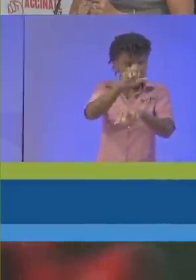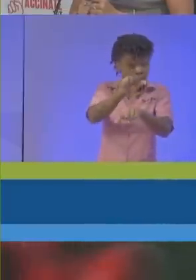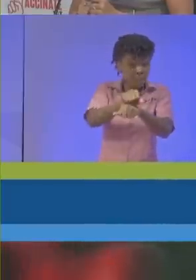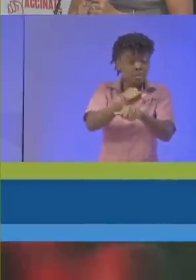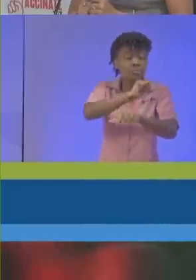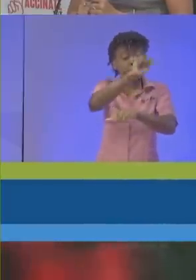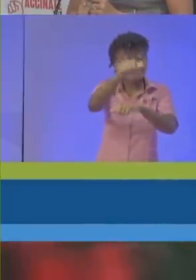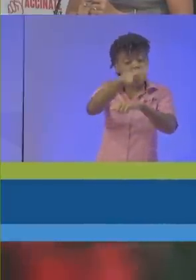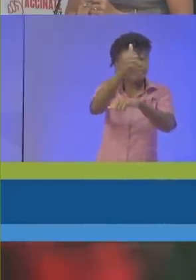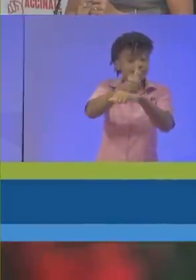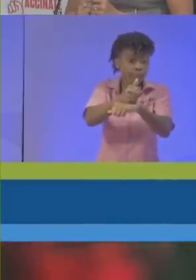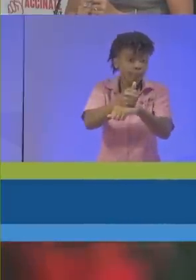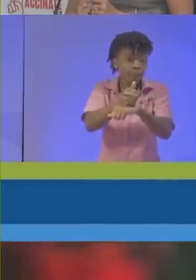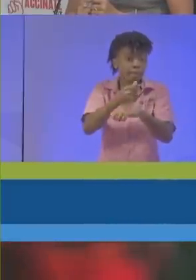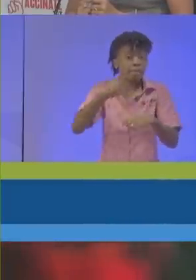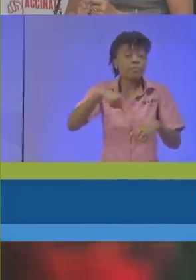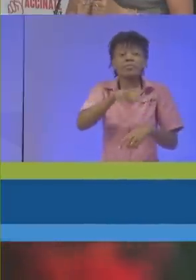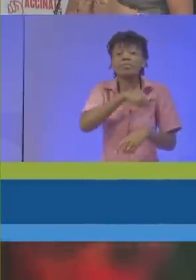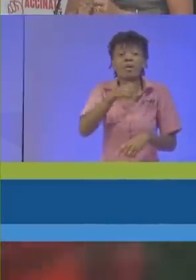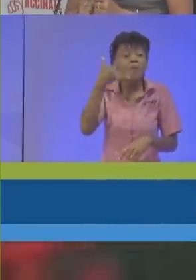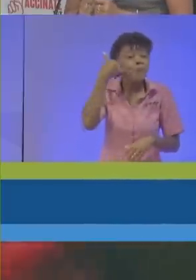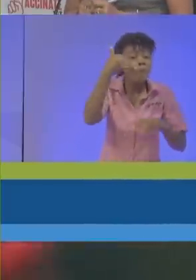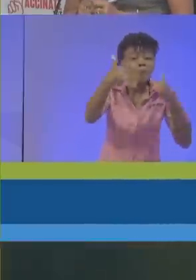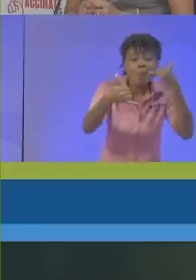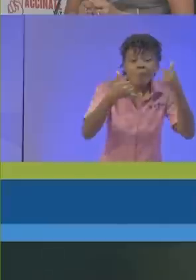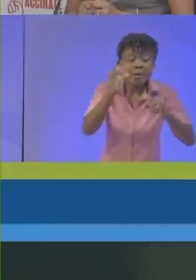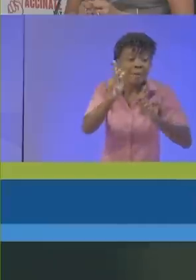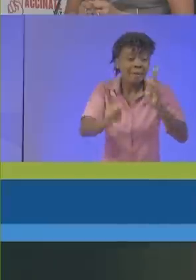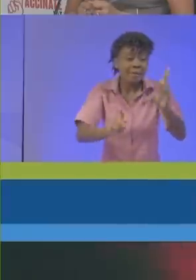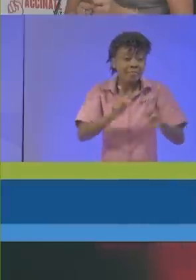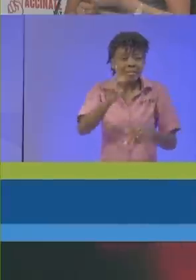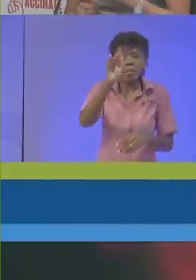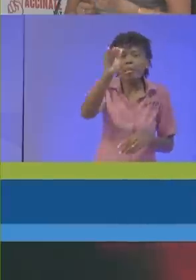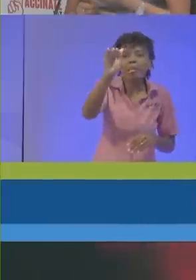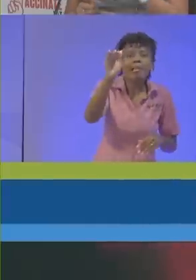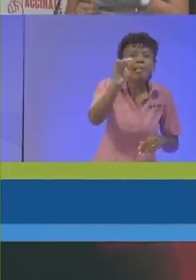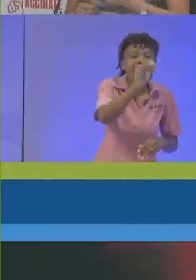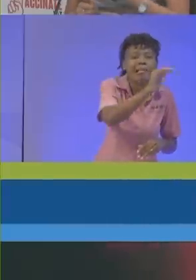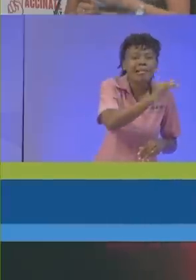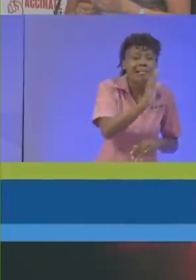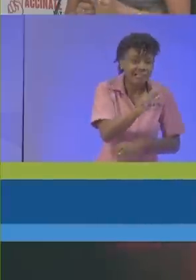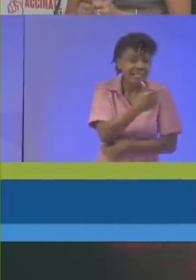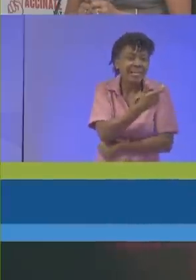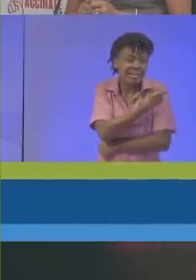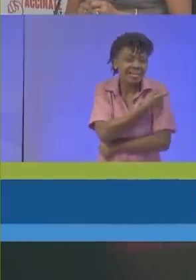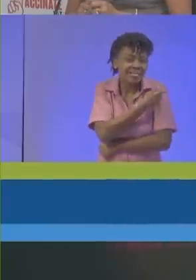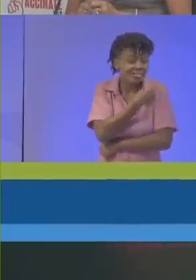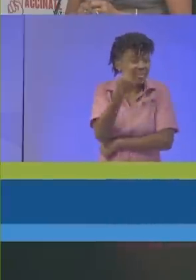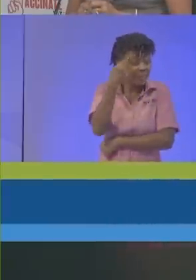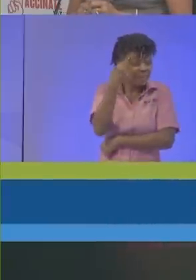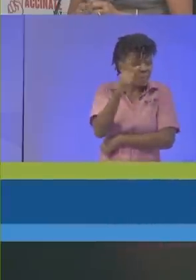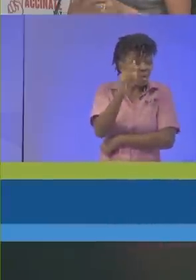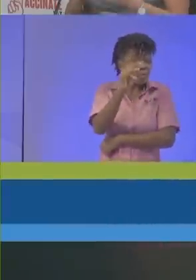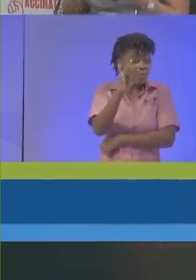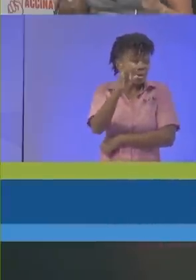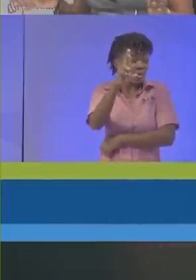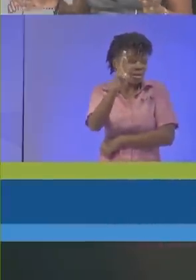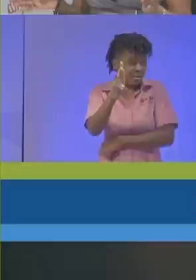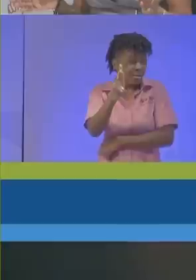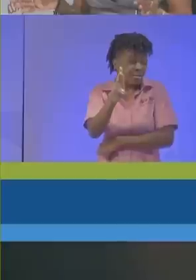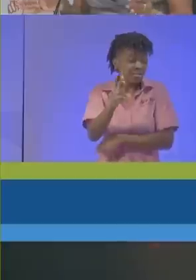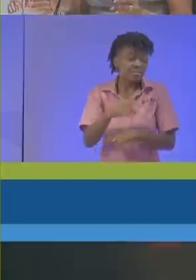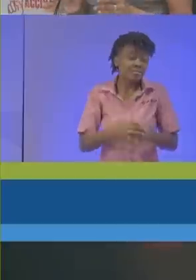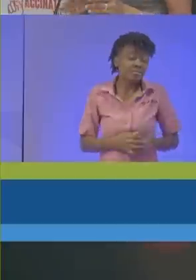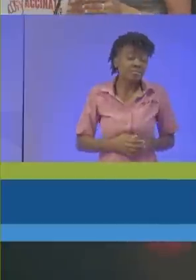to remind them of the appointment or rescheduling their appointment on the day they're supposed to be there, and we realize a